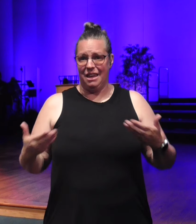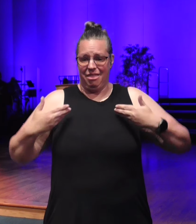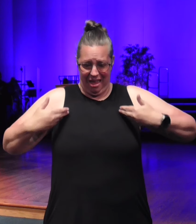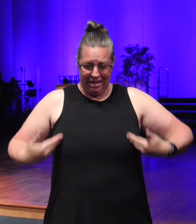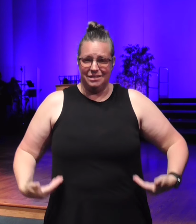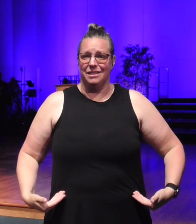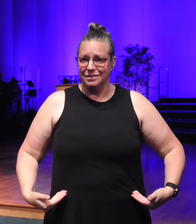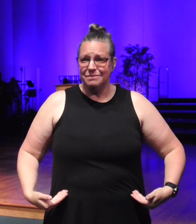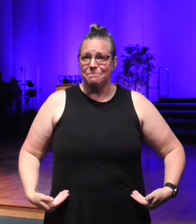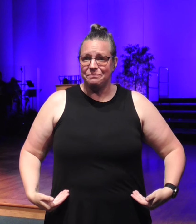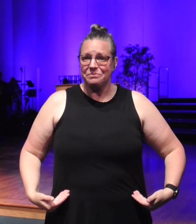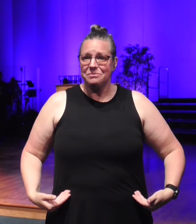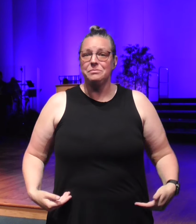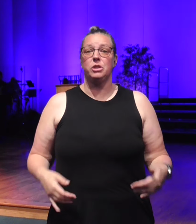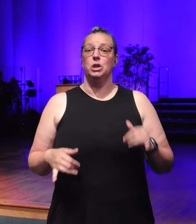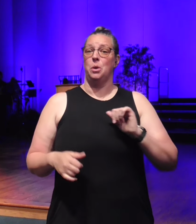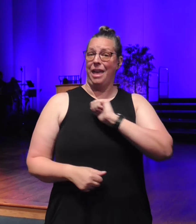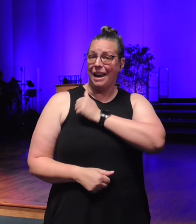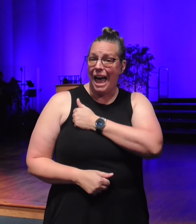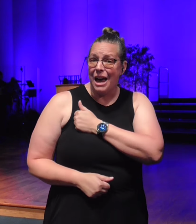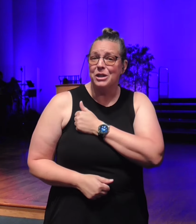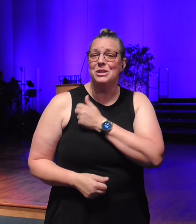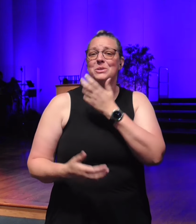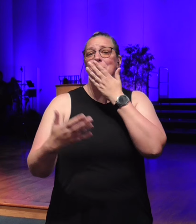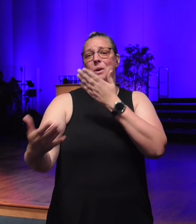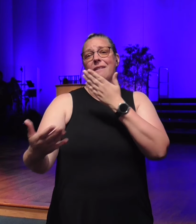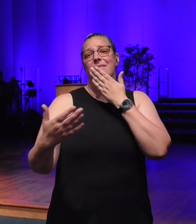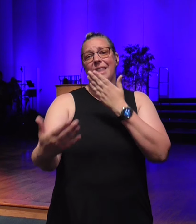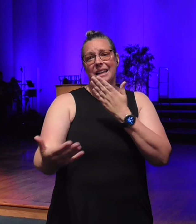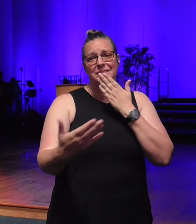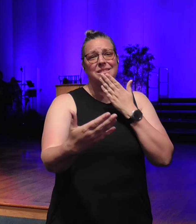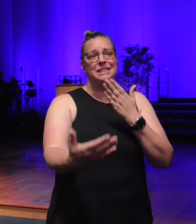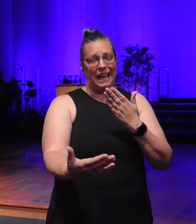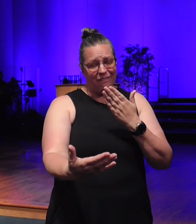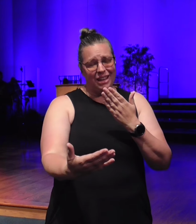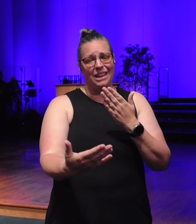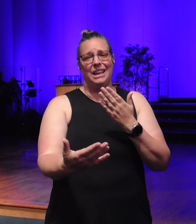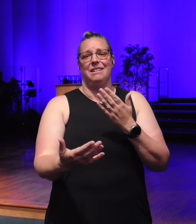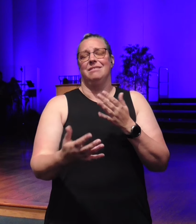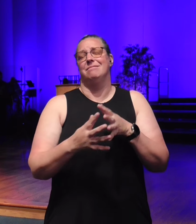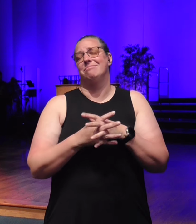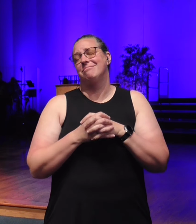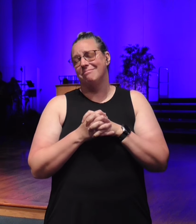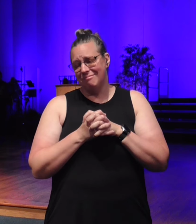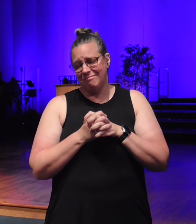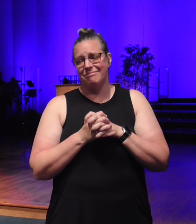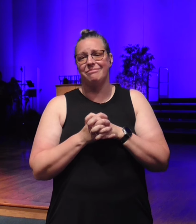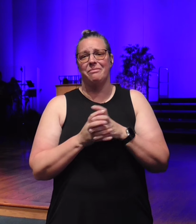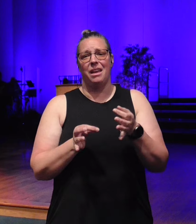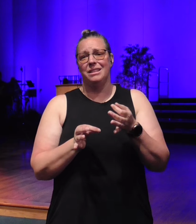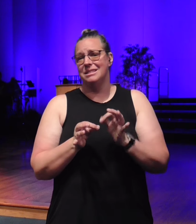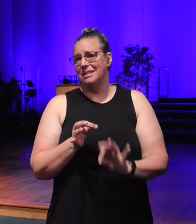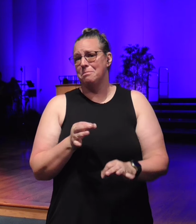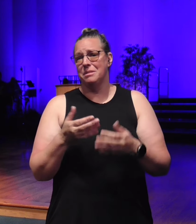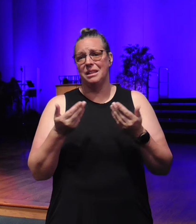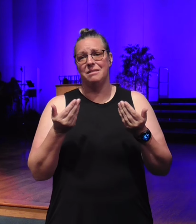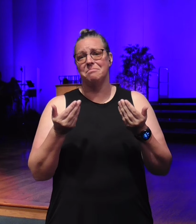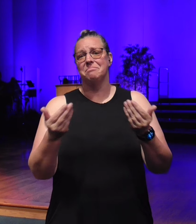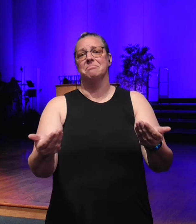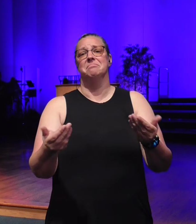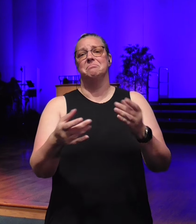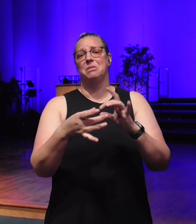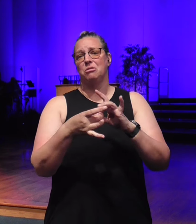us. So in this attitude of great thanksgiving, great gratitude, We simply release